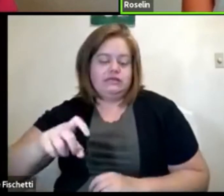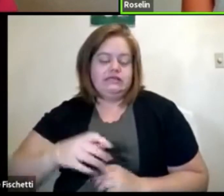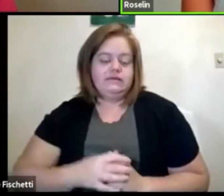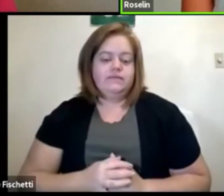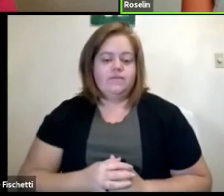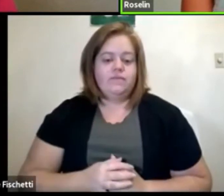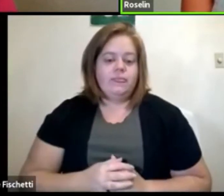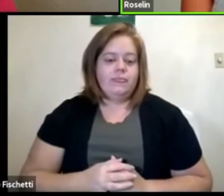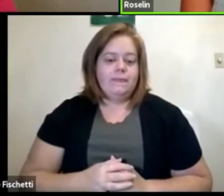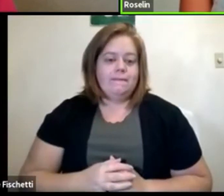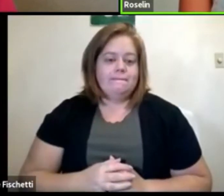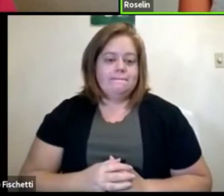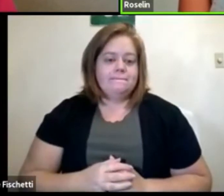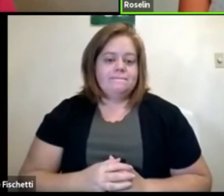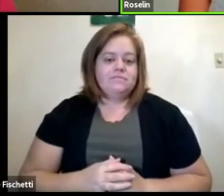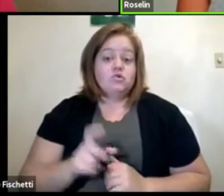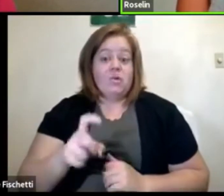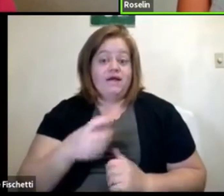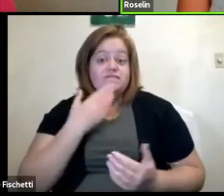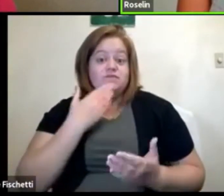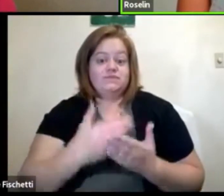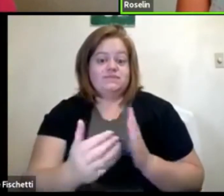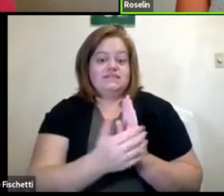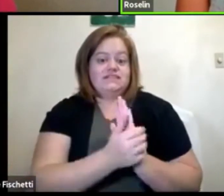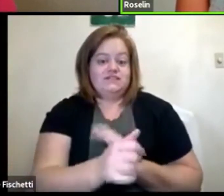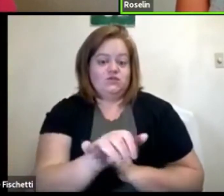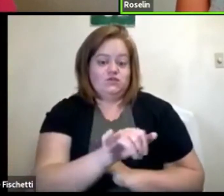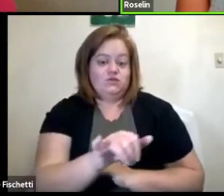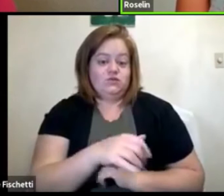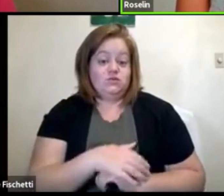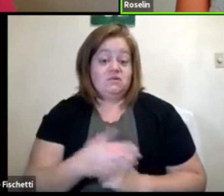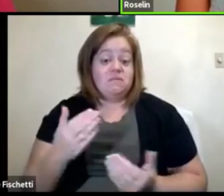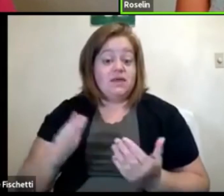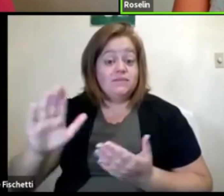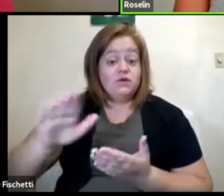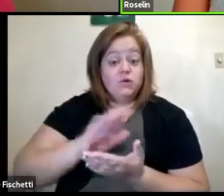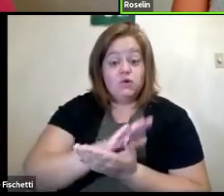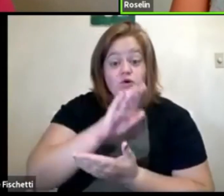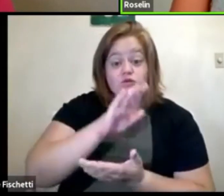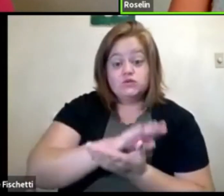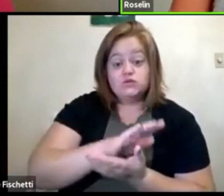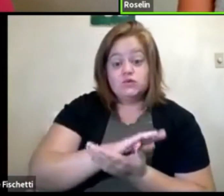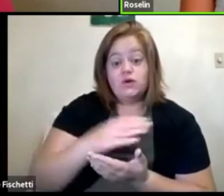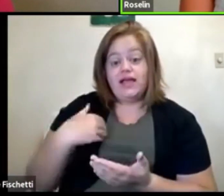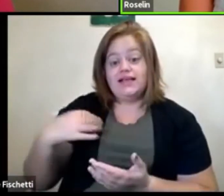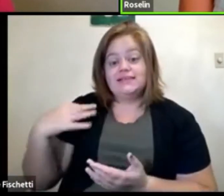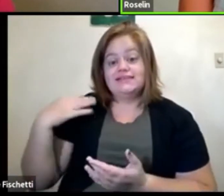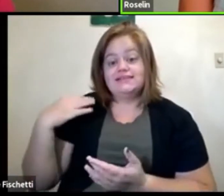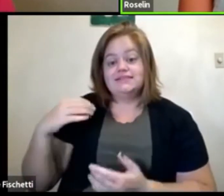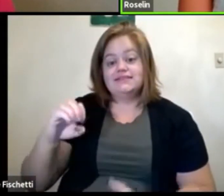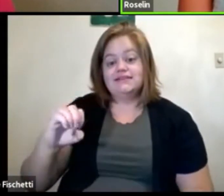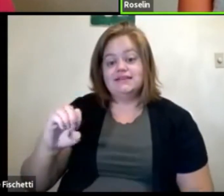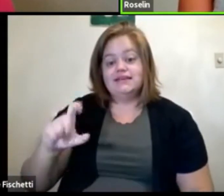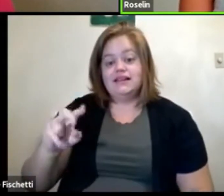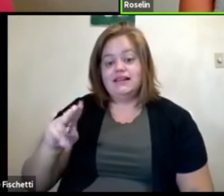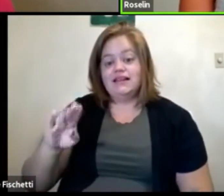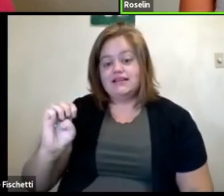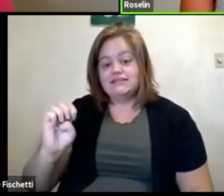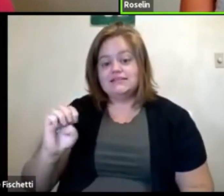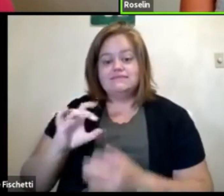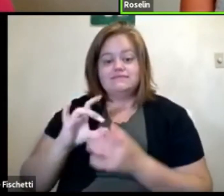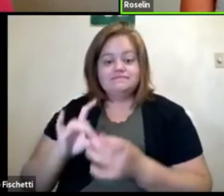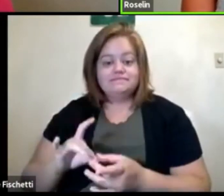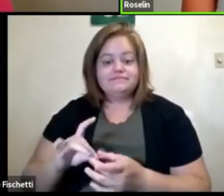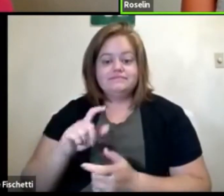good at it. If your school happens to have elective courses that are around,